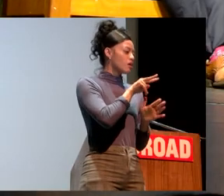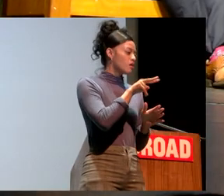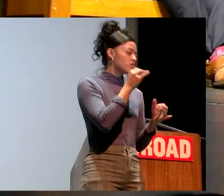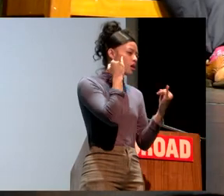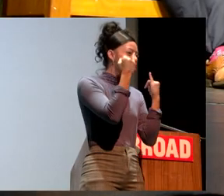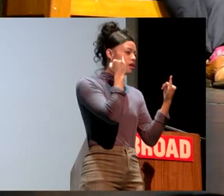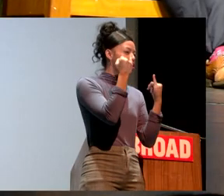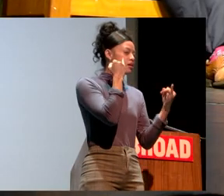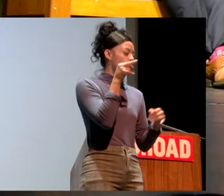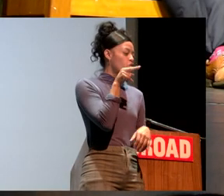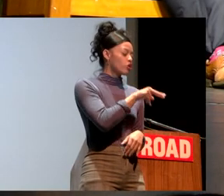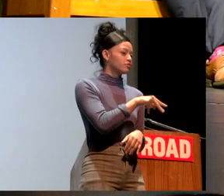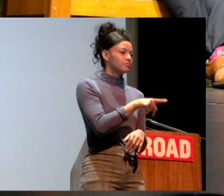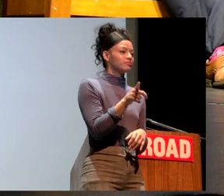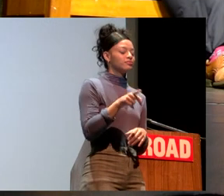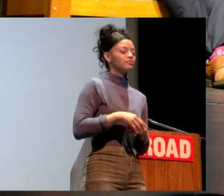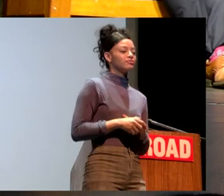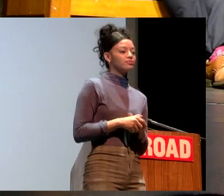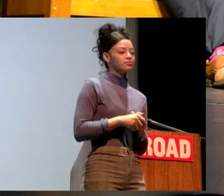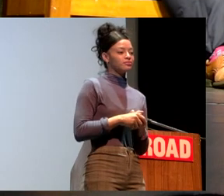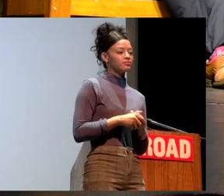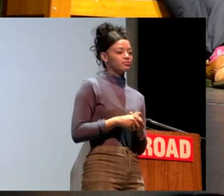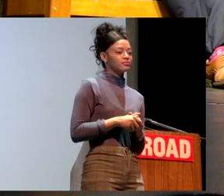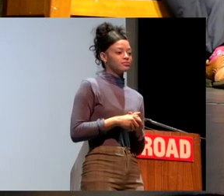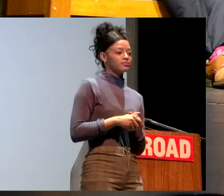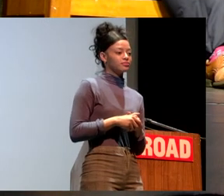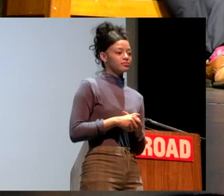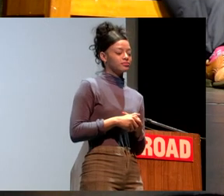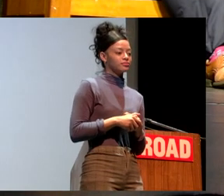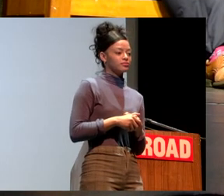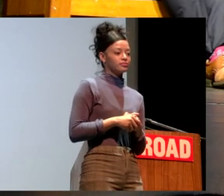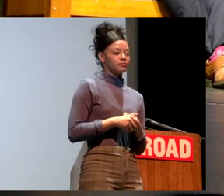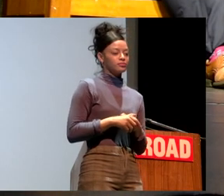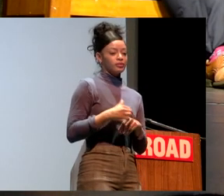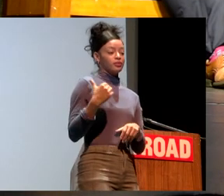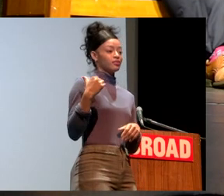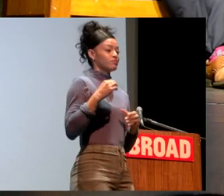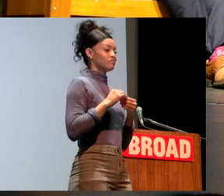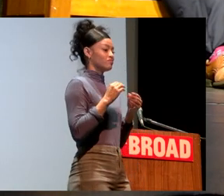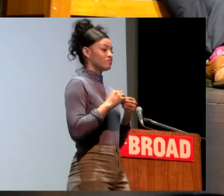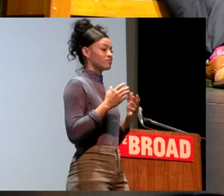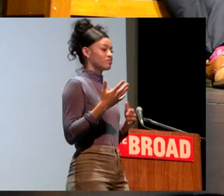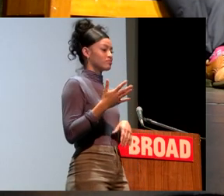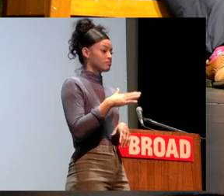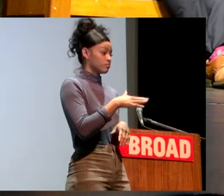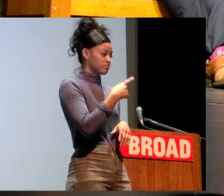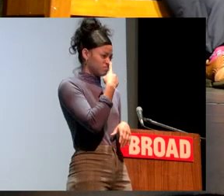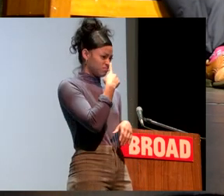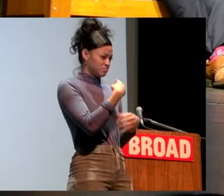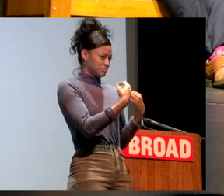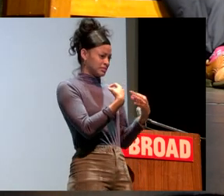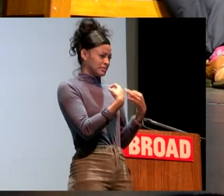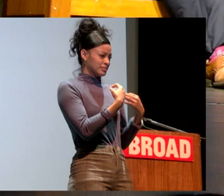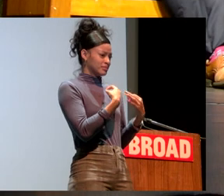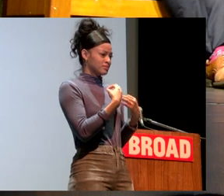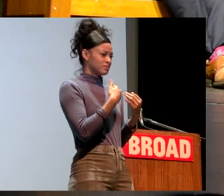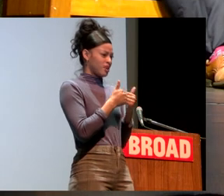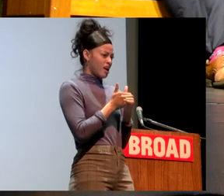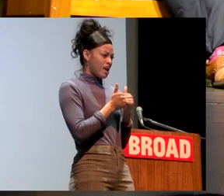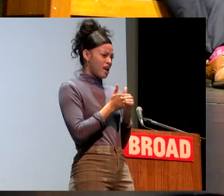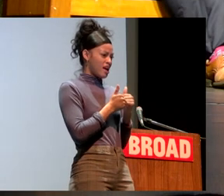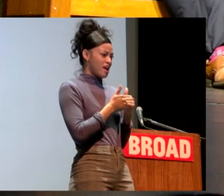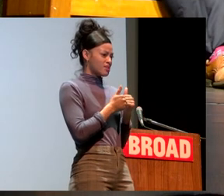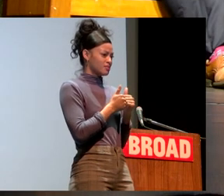visit the based islands with the owner of the island, showing him around and explaining how he positioned stuff. And because Animal Crossing and most of the games